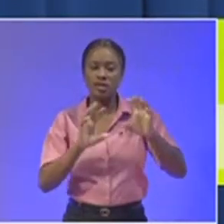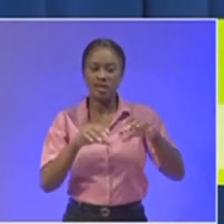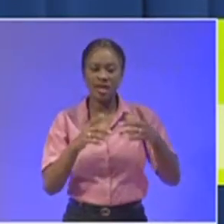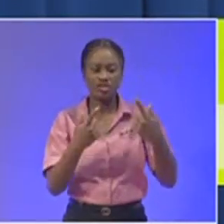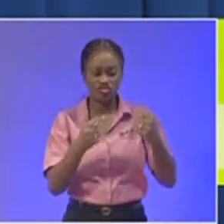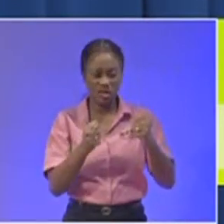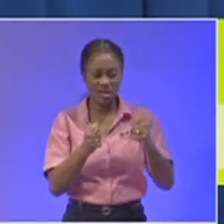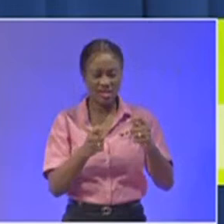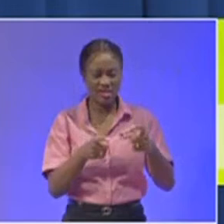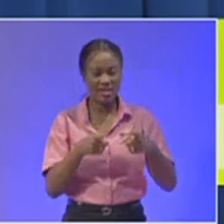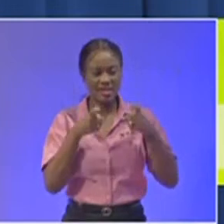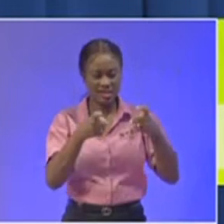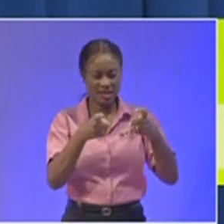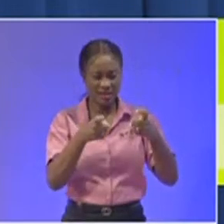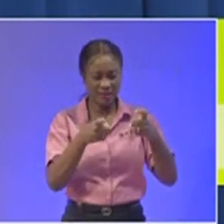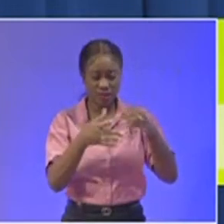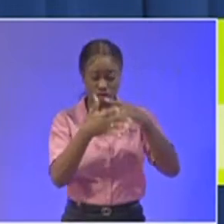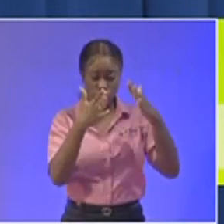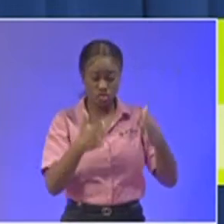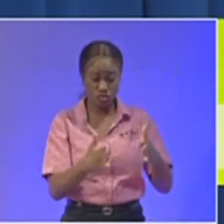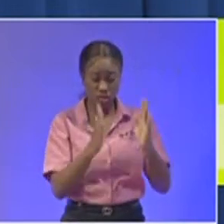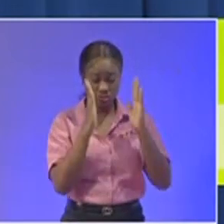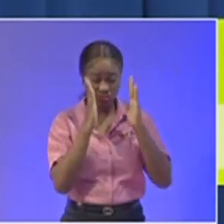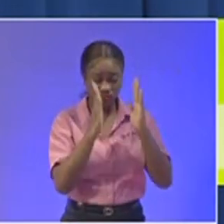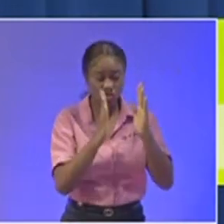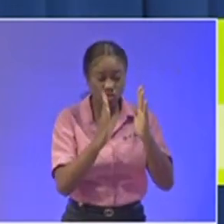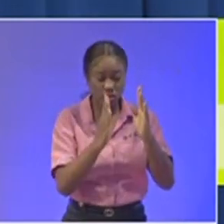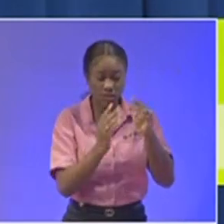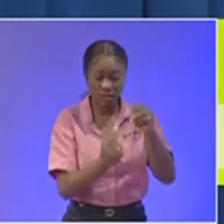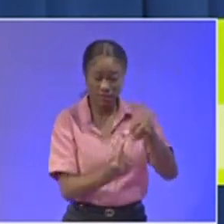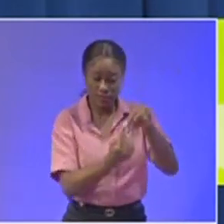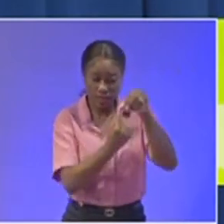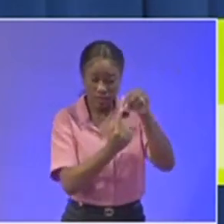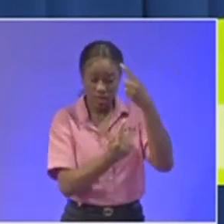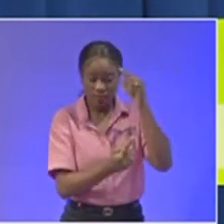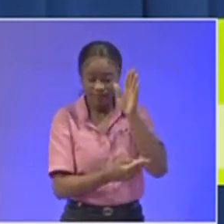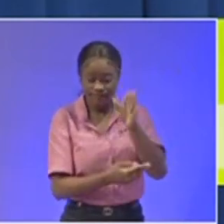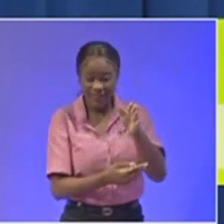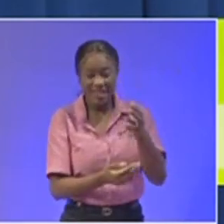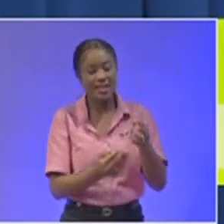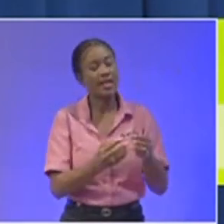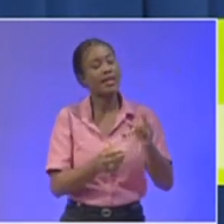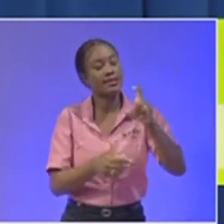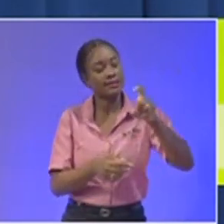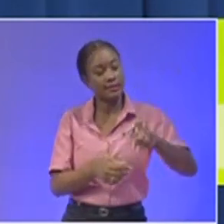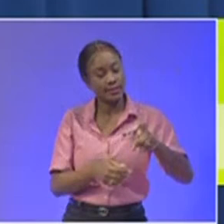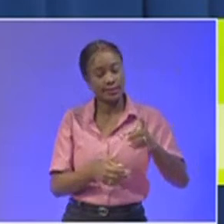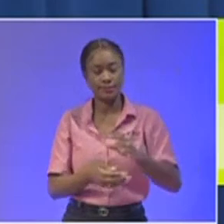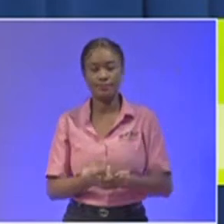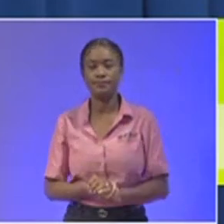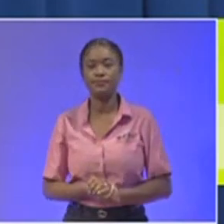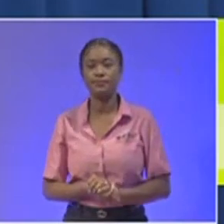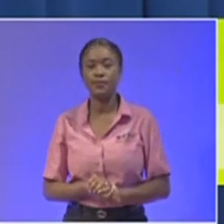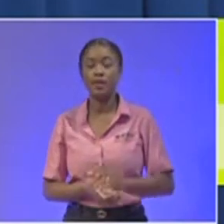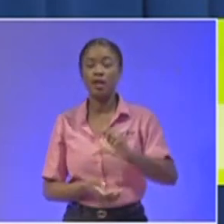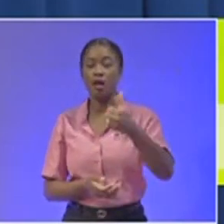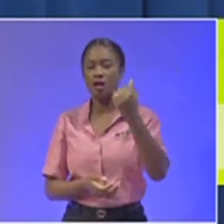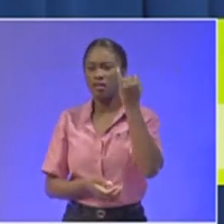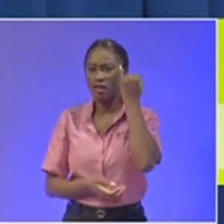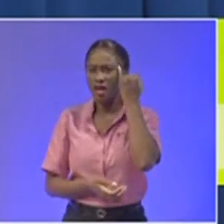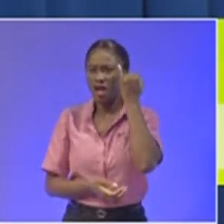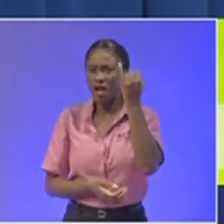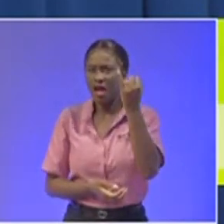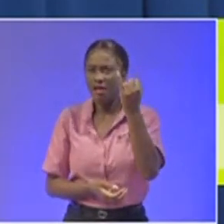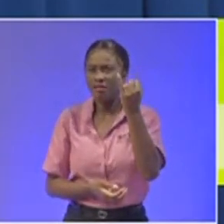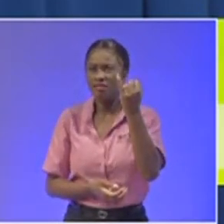individualized attention. And I wanted us to piggyback on the comments that Ms. Bastian made. Another concept we associate